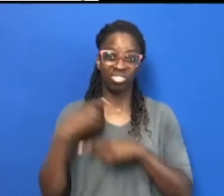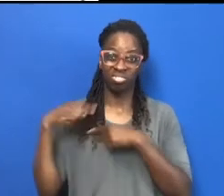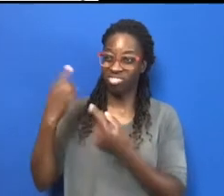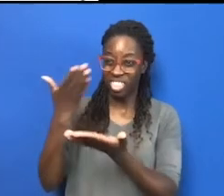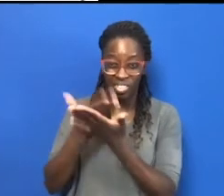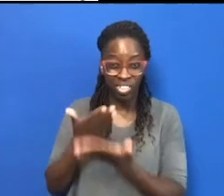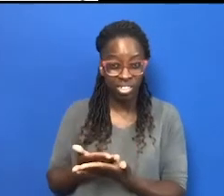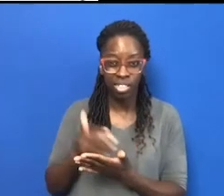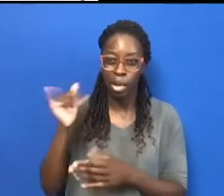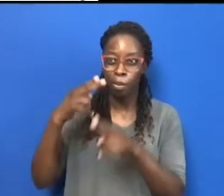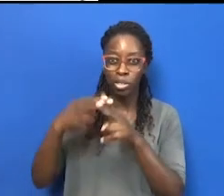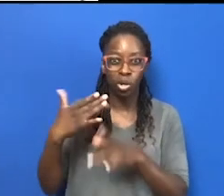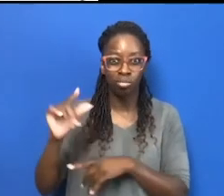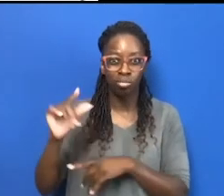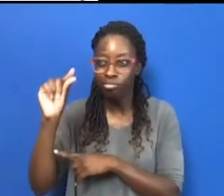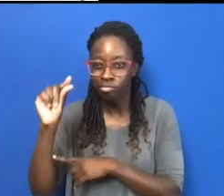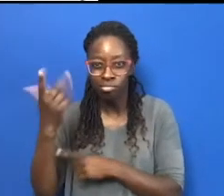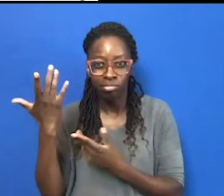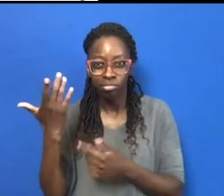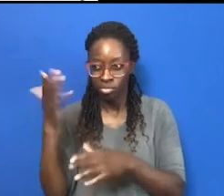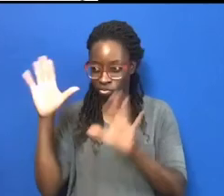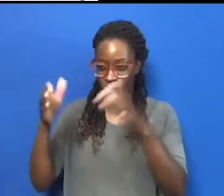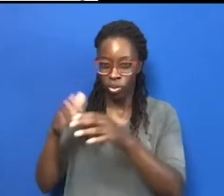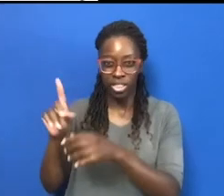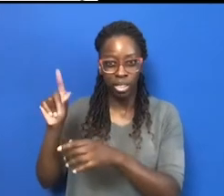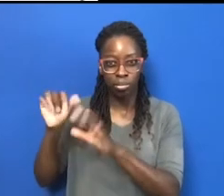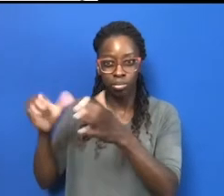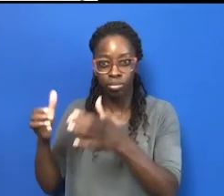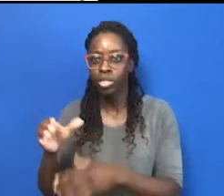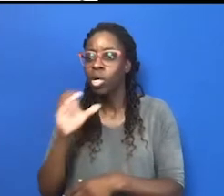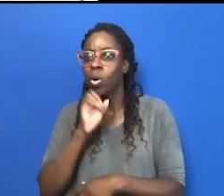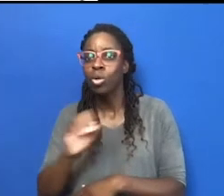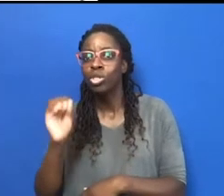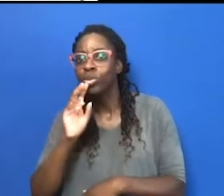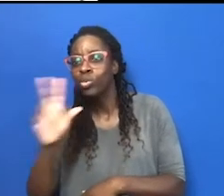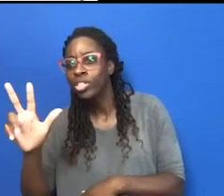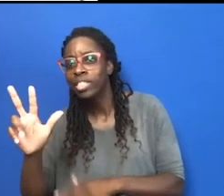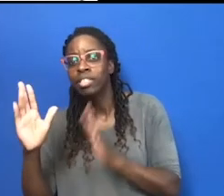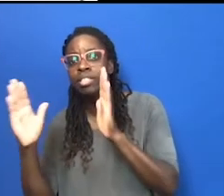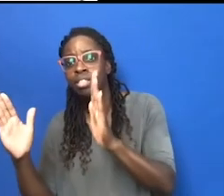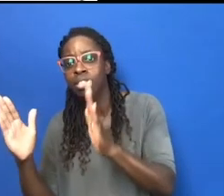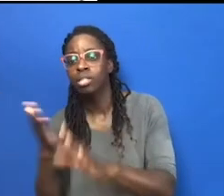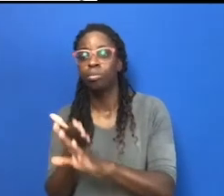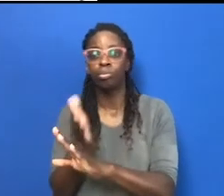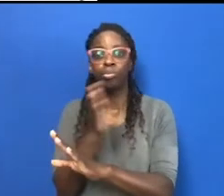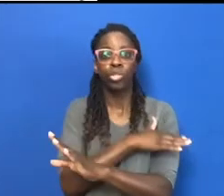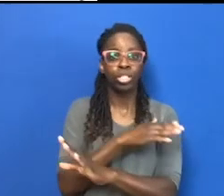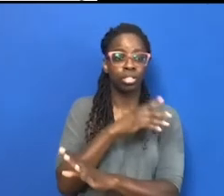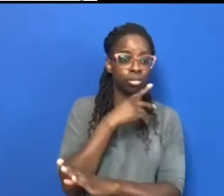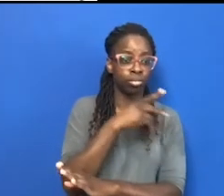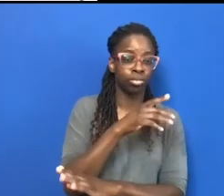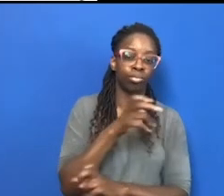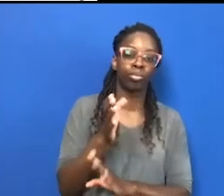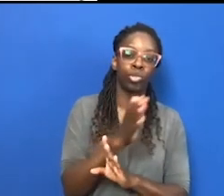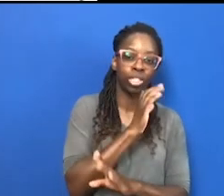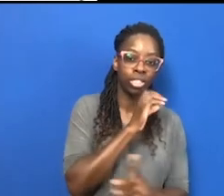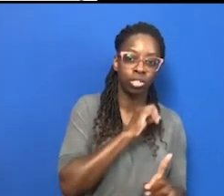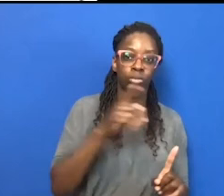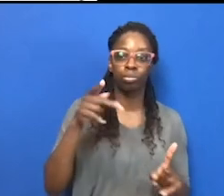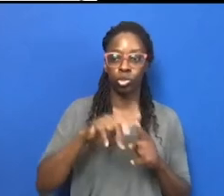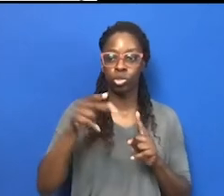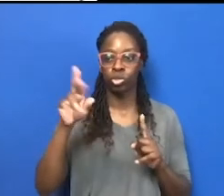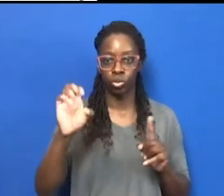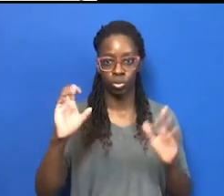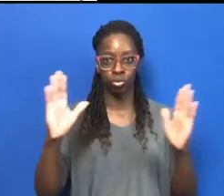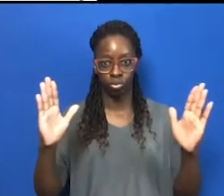especially for infants and toddlers, the work with incubators is critical in co-creating with practitioners and with families